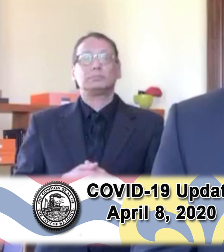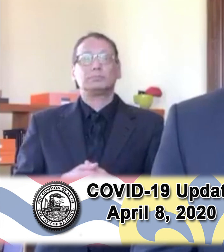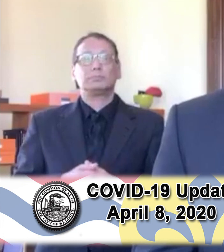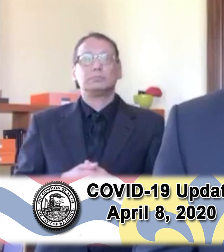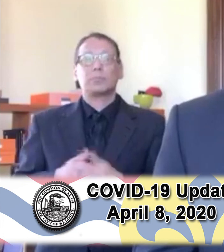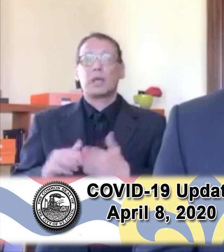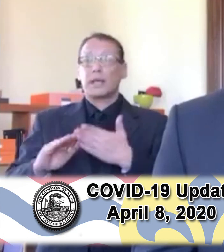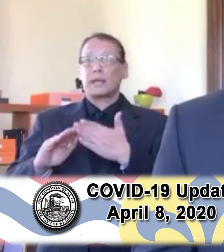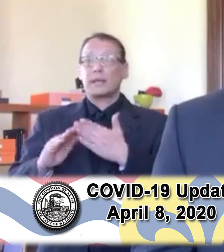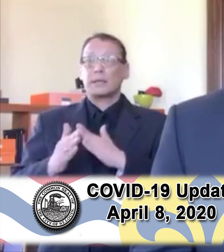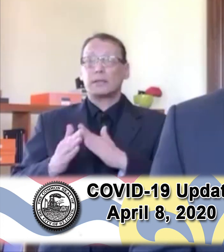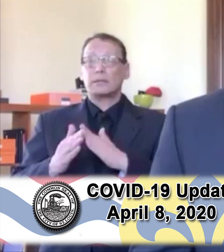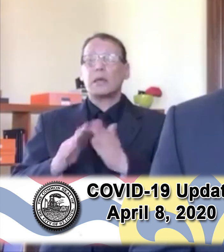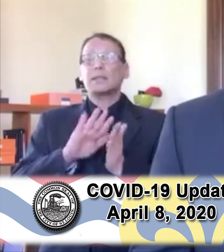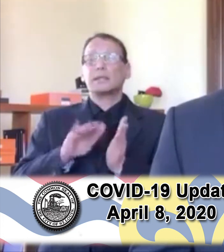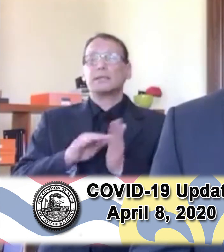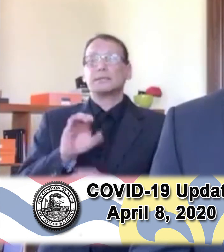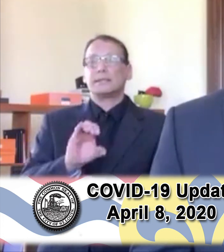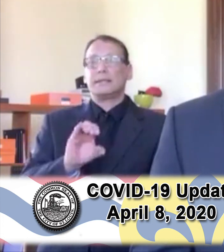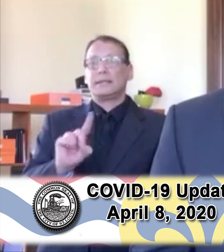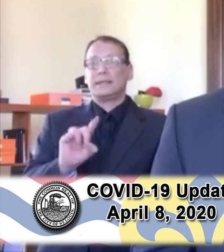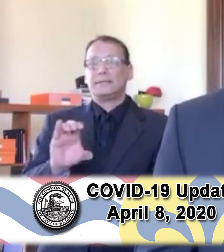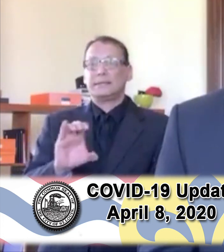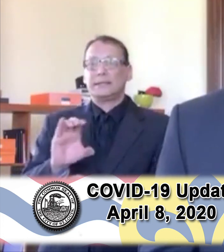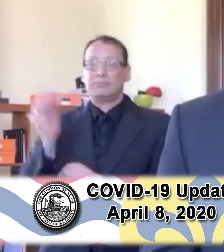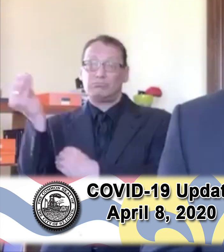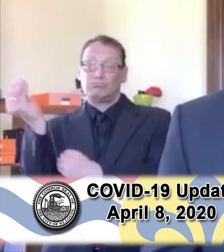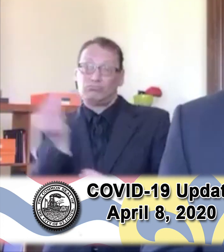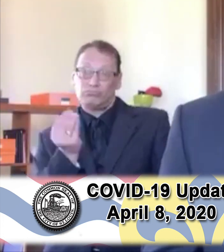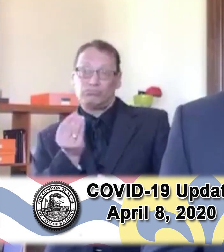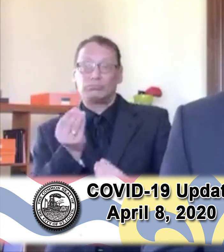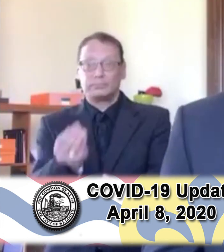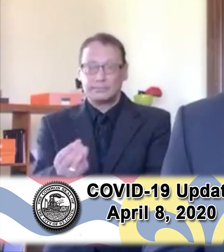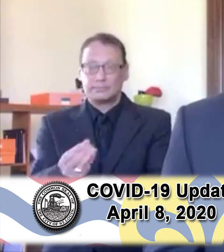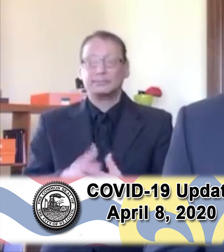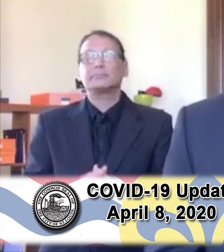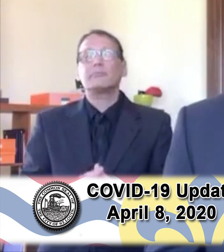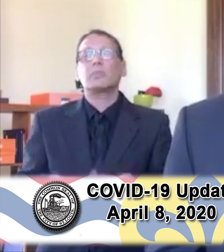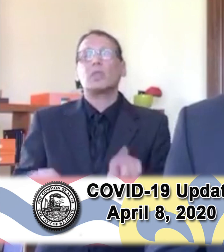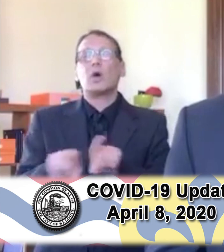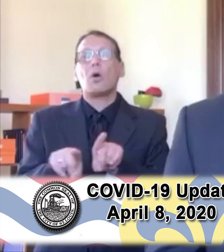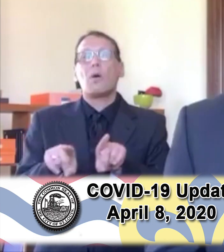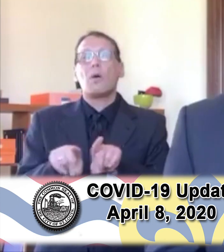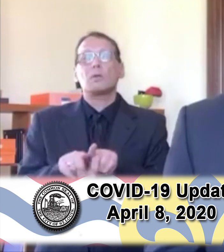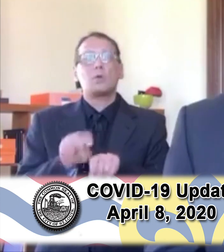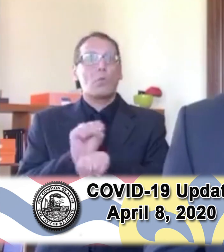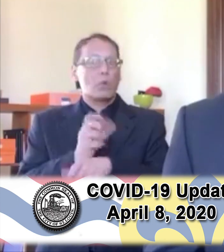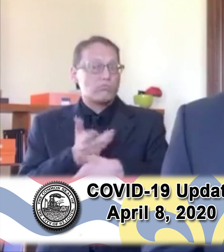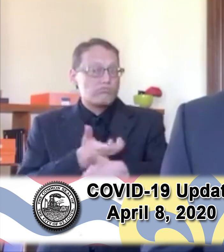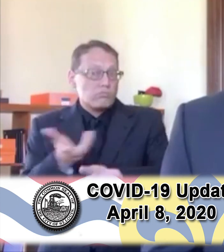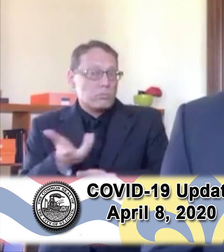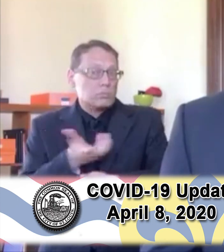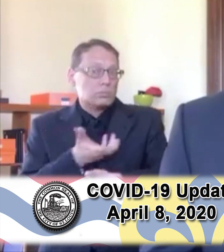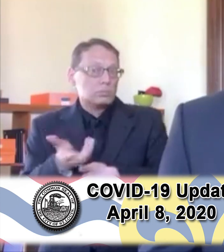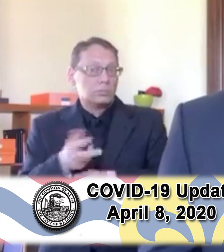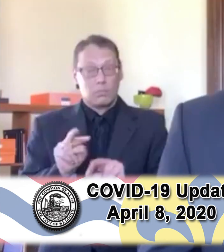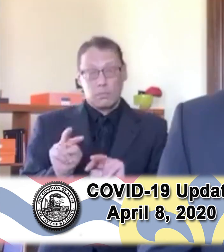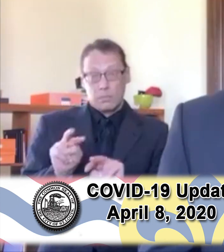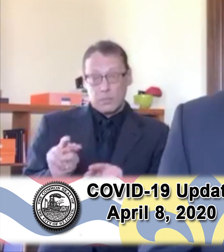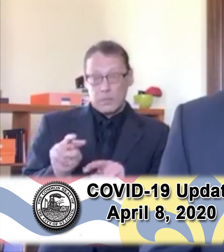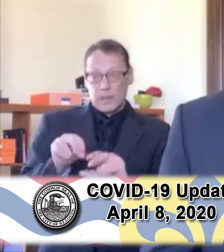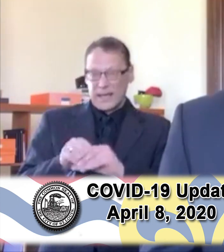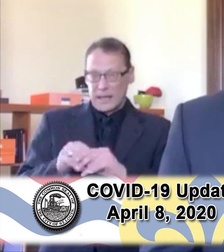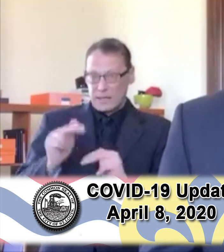the Centers for Disease Control and Prevention. In addition to that, we're also working with them closely to monitor individuals within